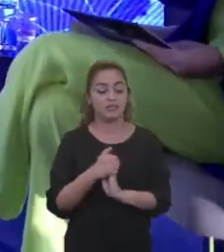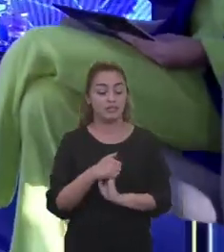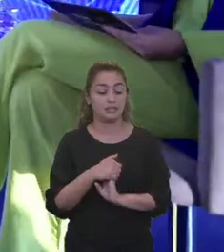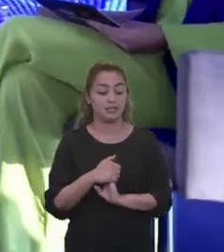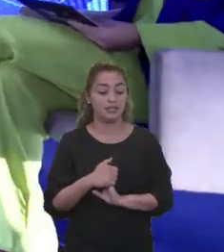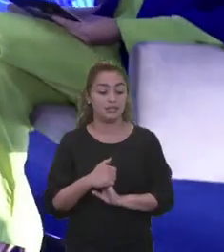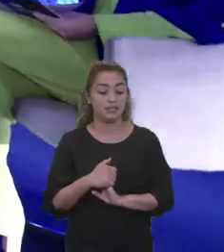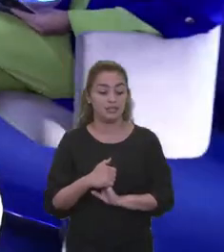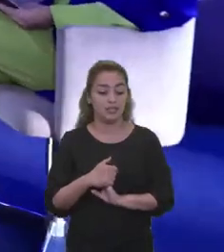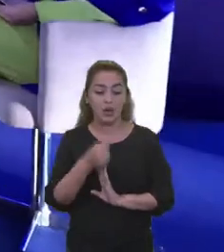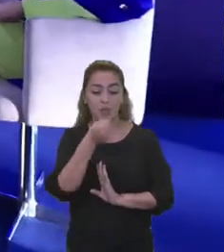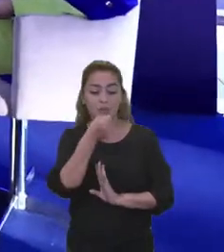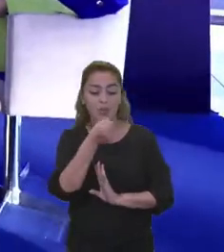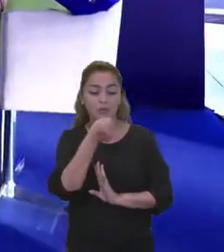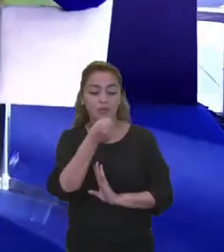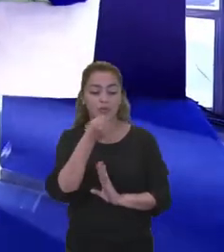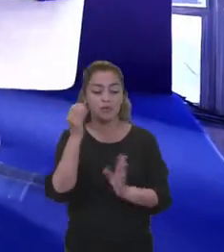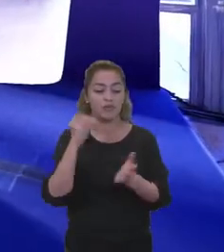Microfone,